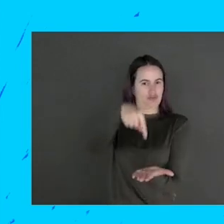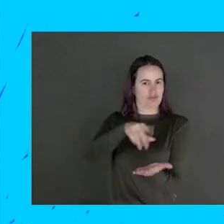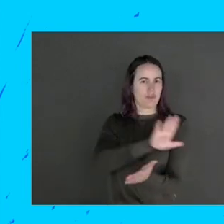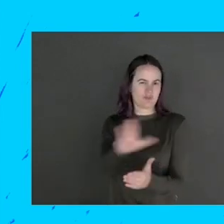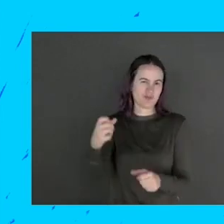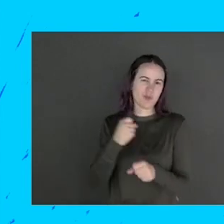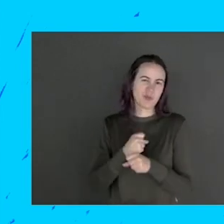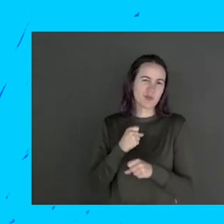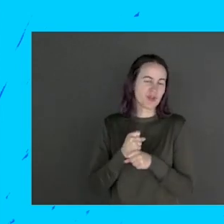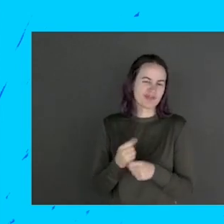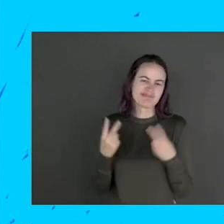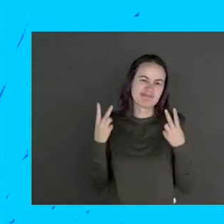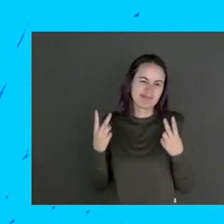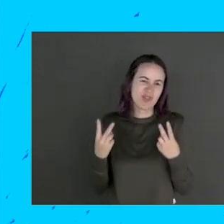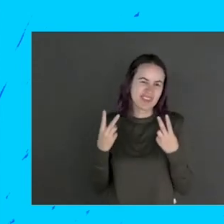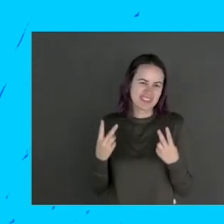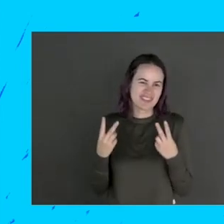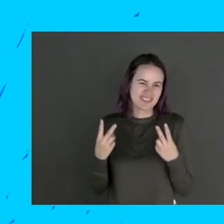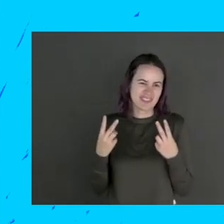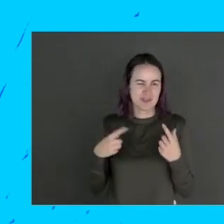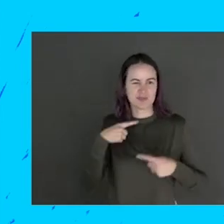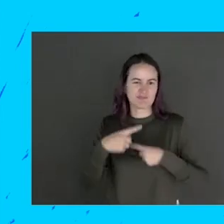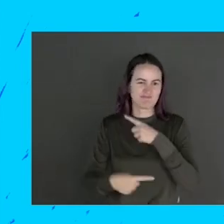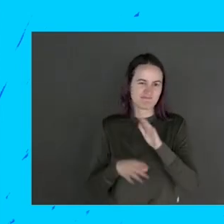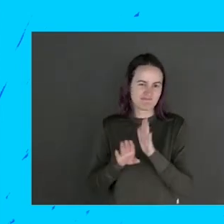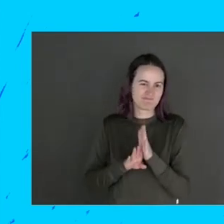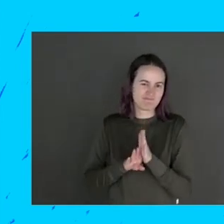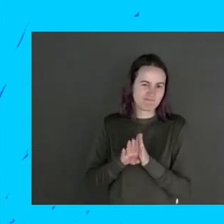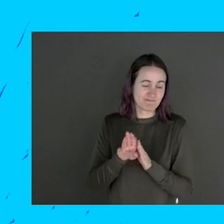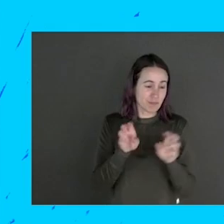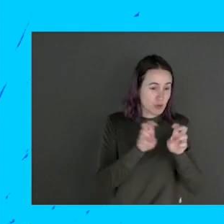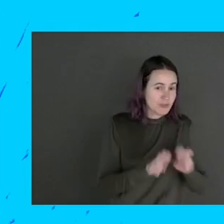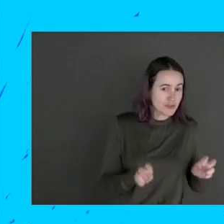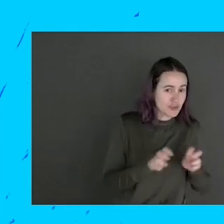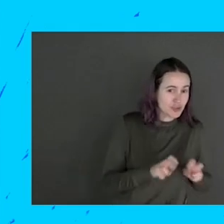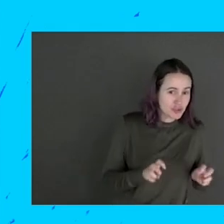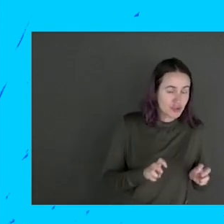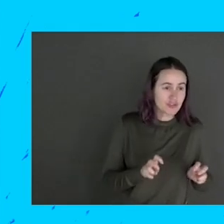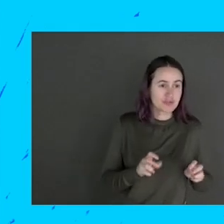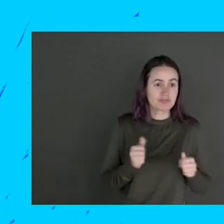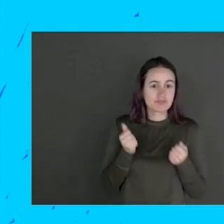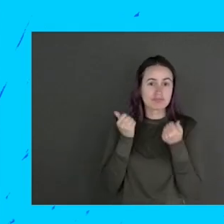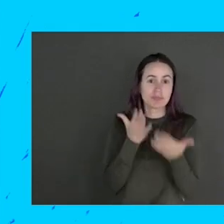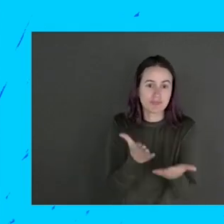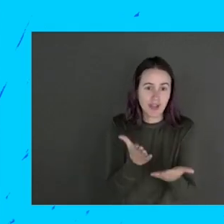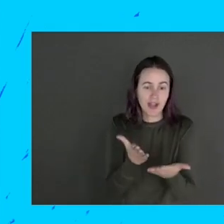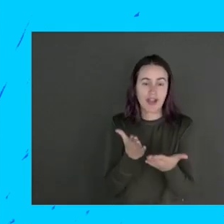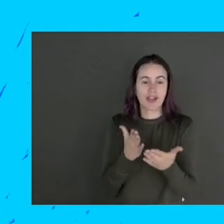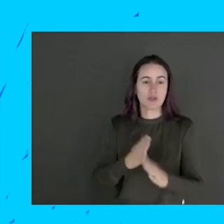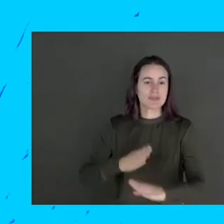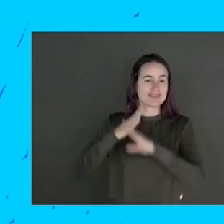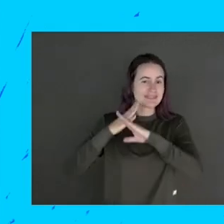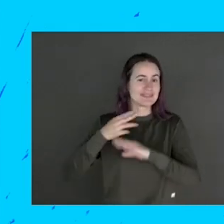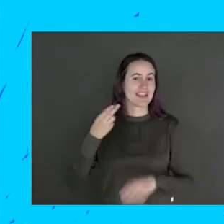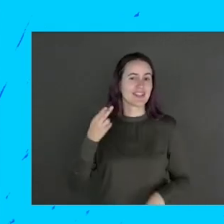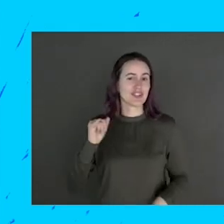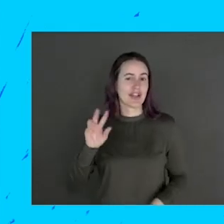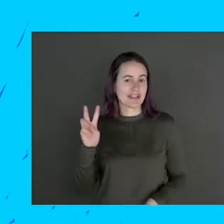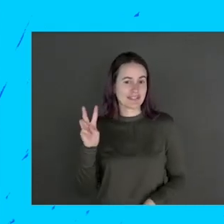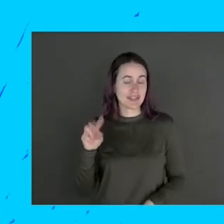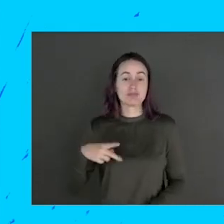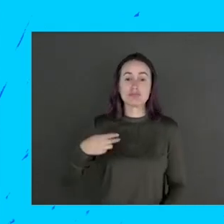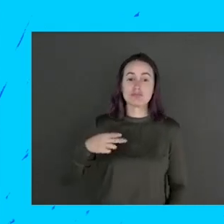do in terms of the research, the provision of HIV prevention activities like PrEP